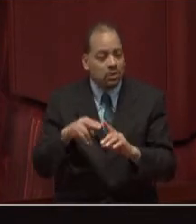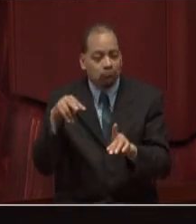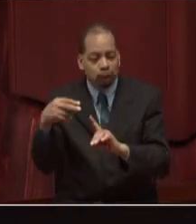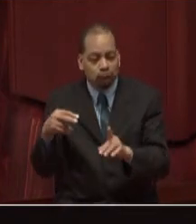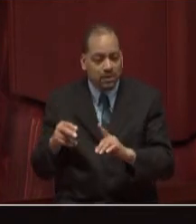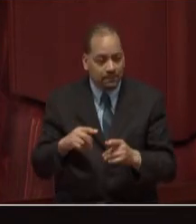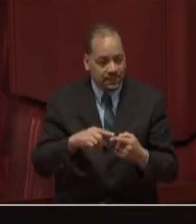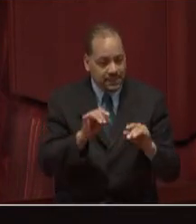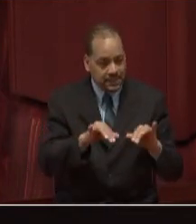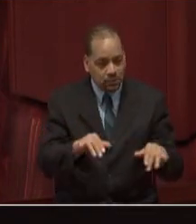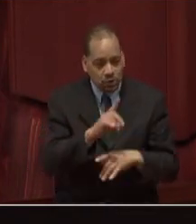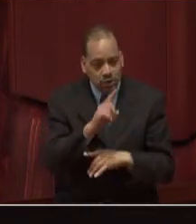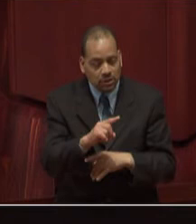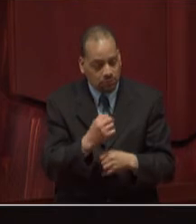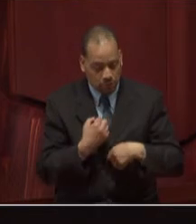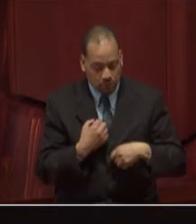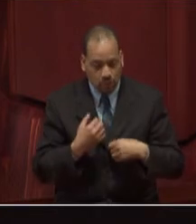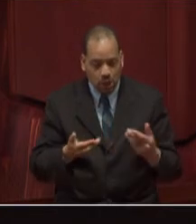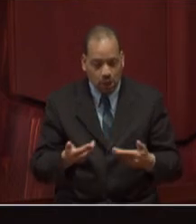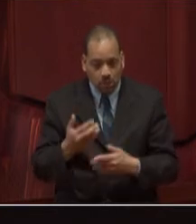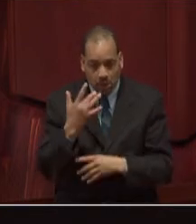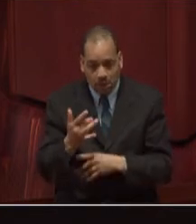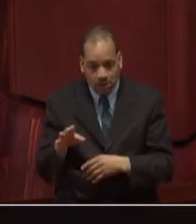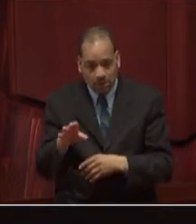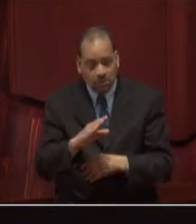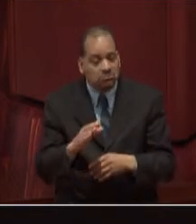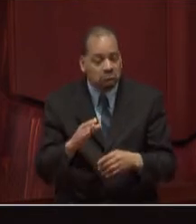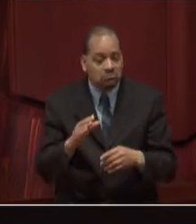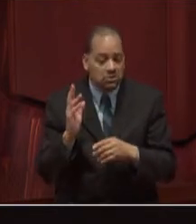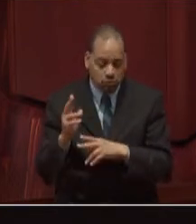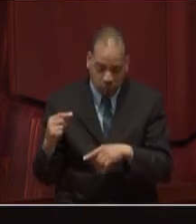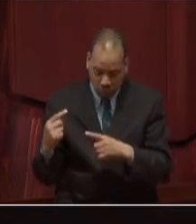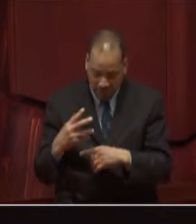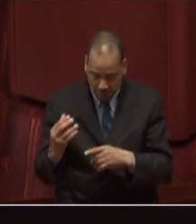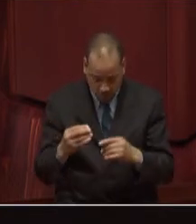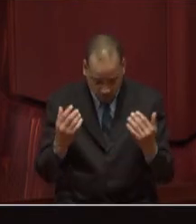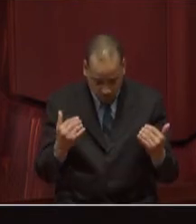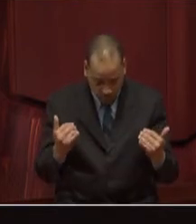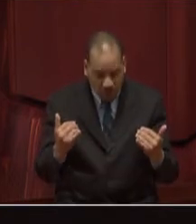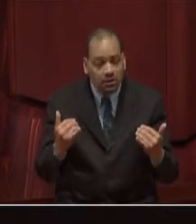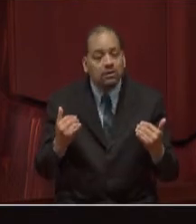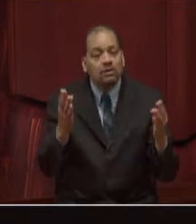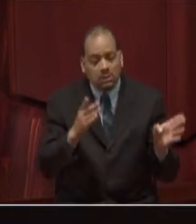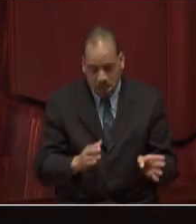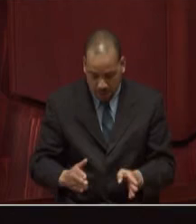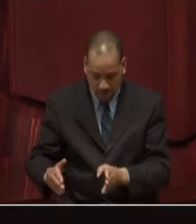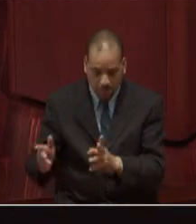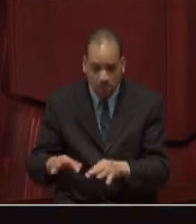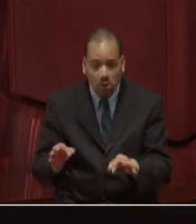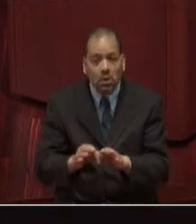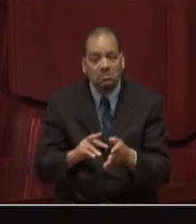welcome to the military because the military historically and today plans all the time, looking